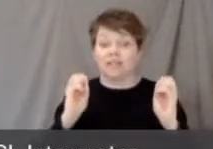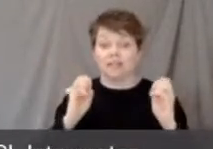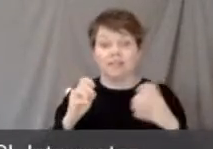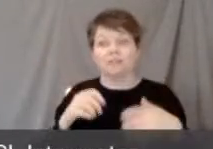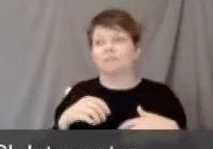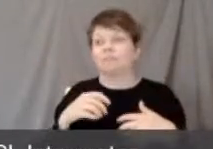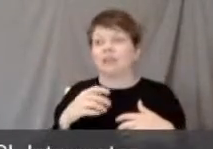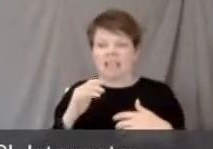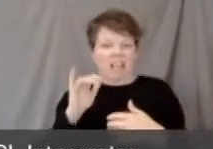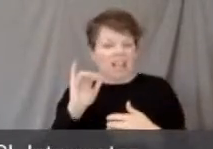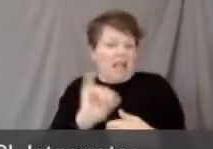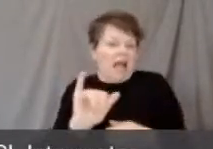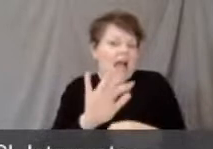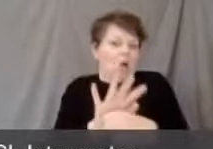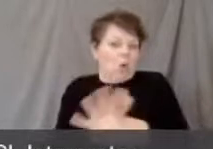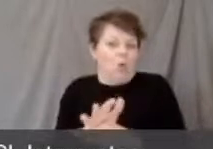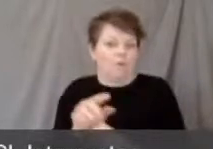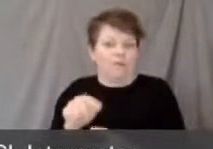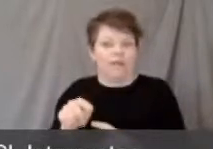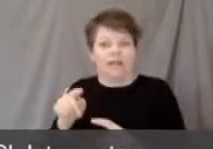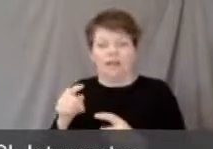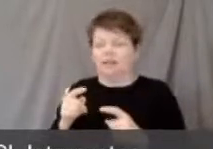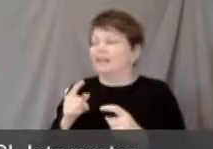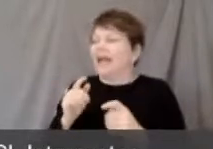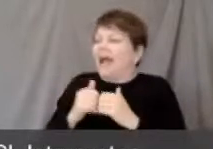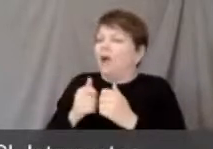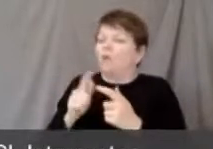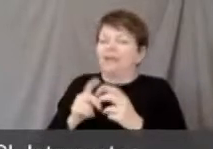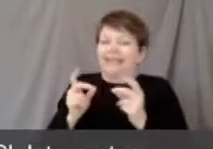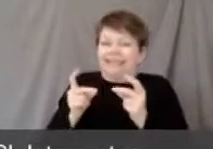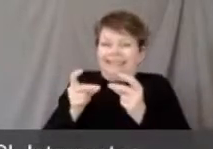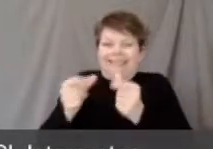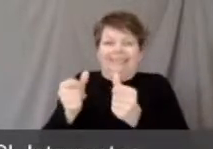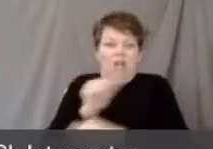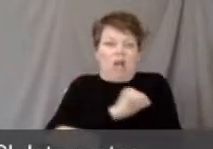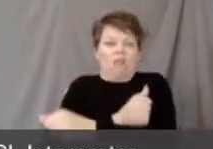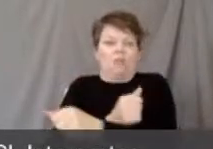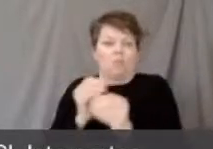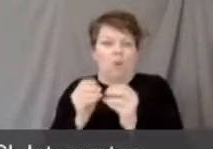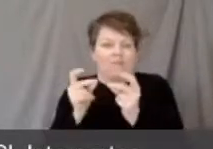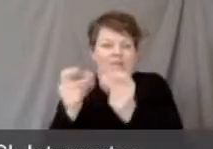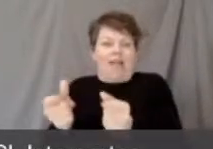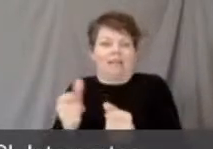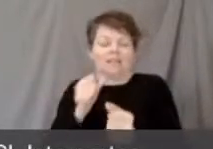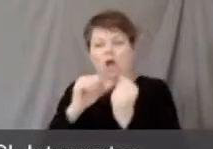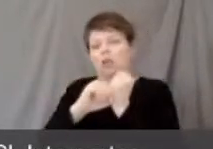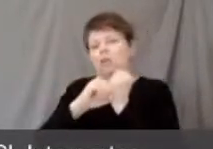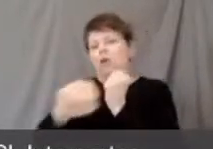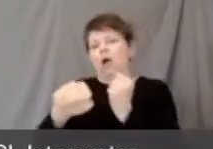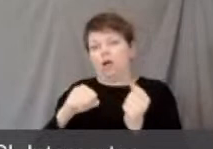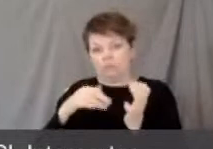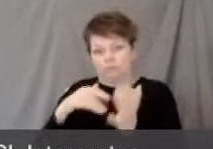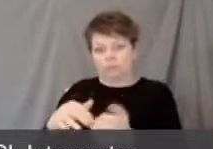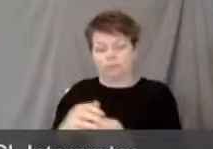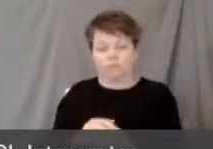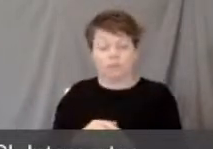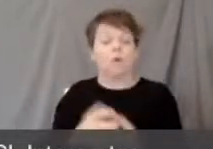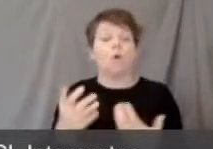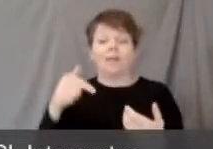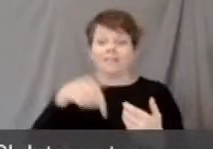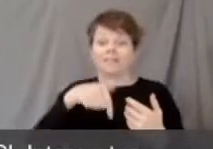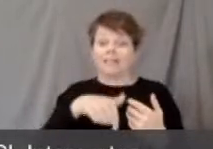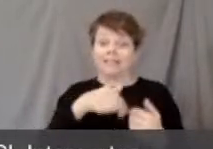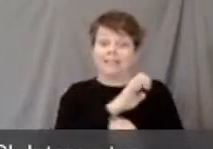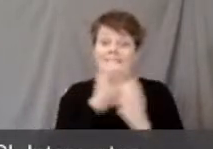as our current COVID-19 emergency. So even though this is a more rapid approval, there are still